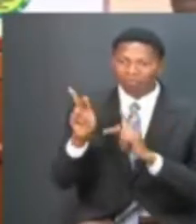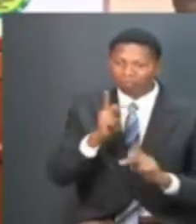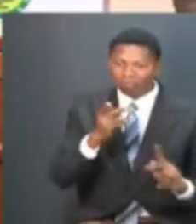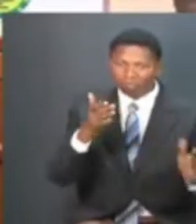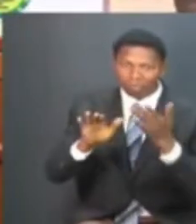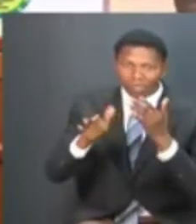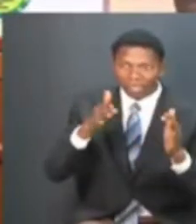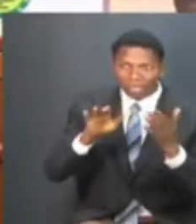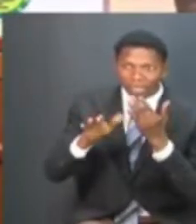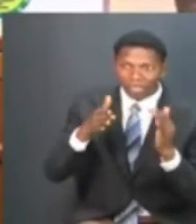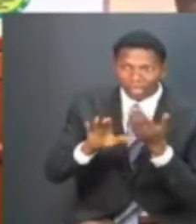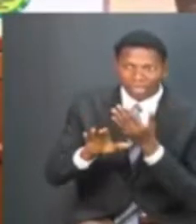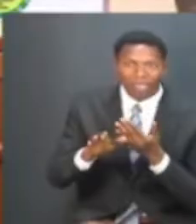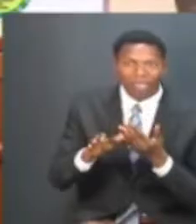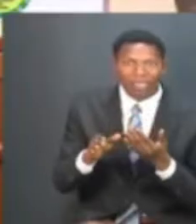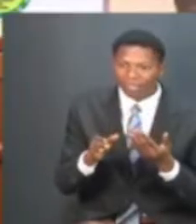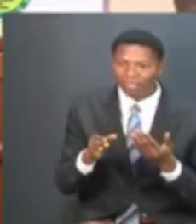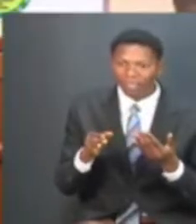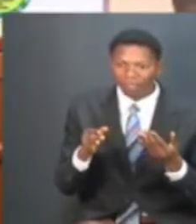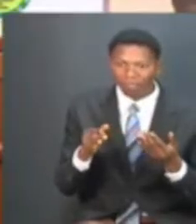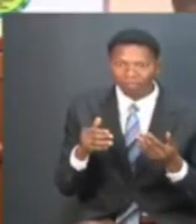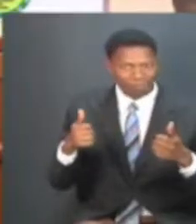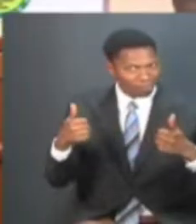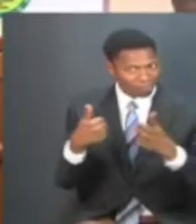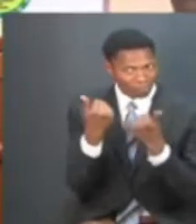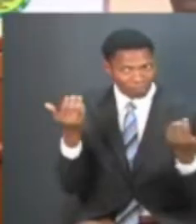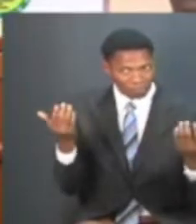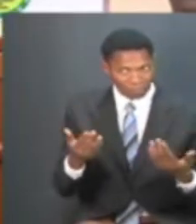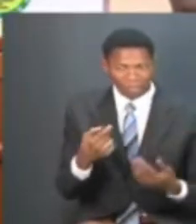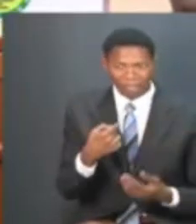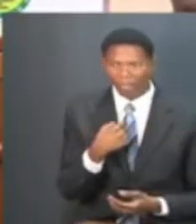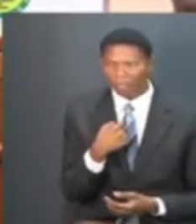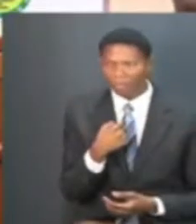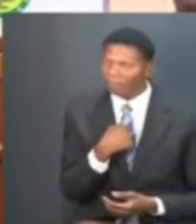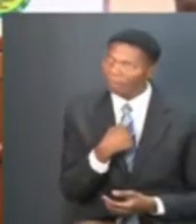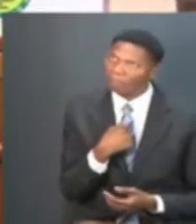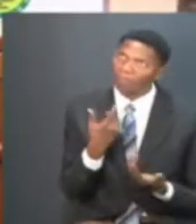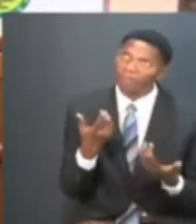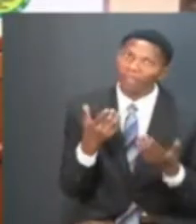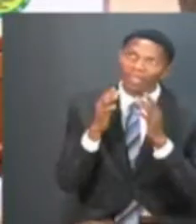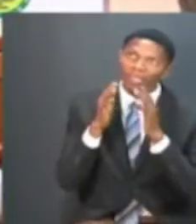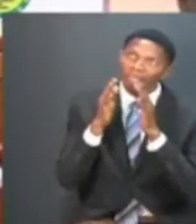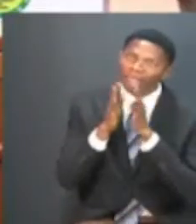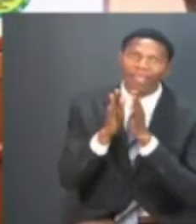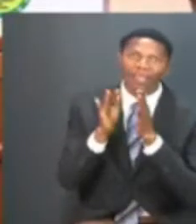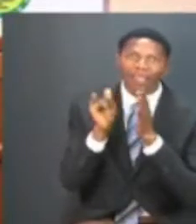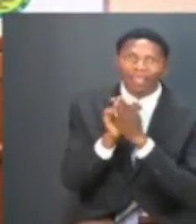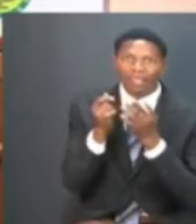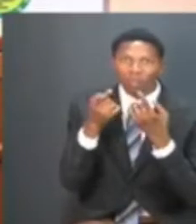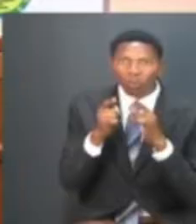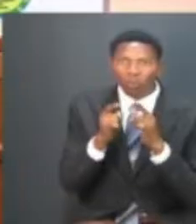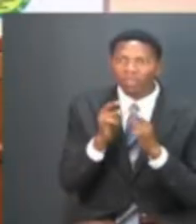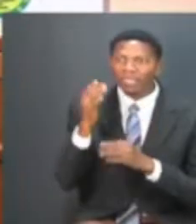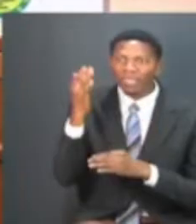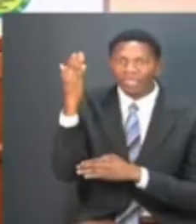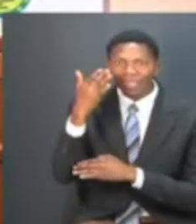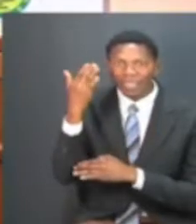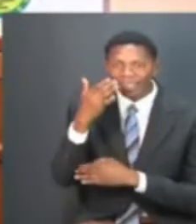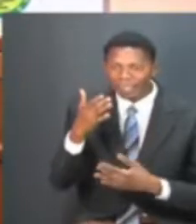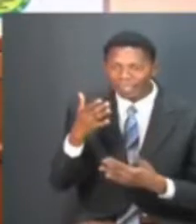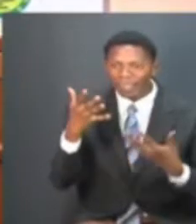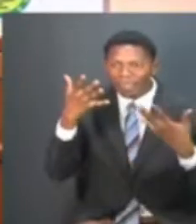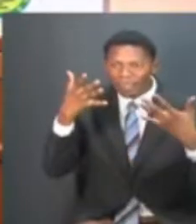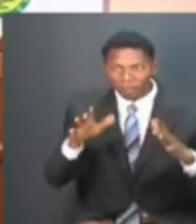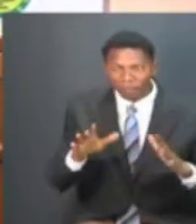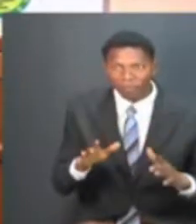ones to this accident, I will pray that, Mr. Speaker, when this statement ends,